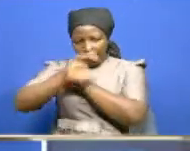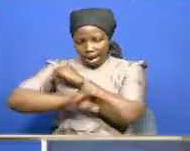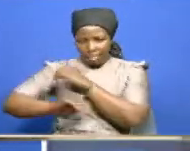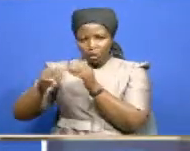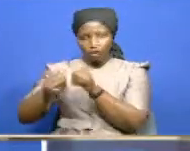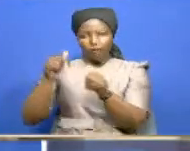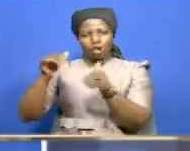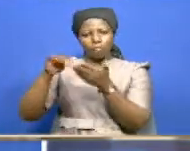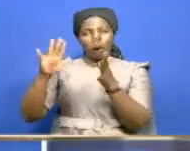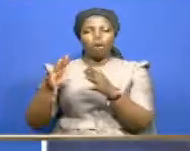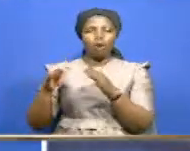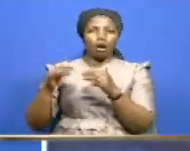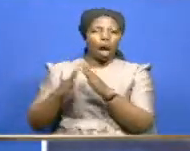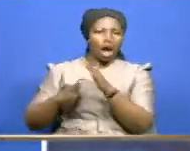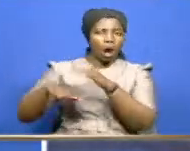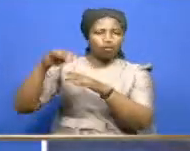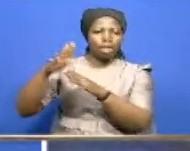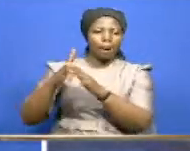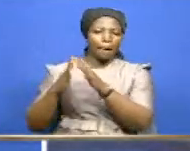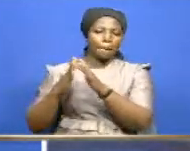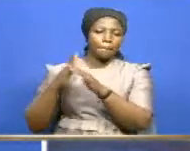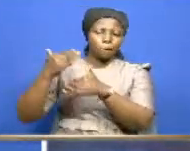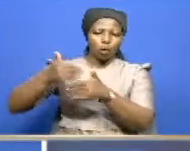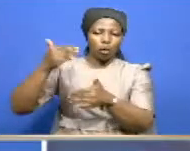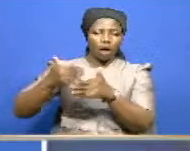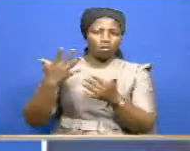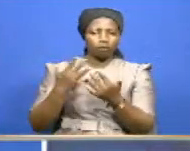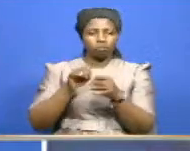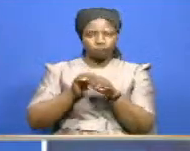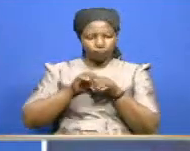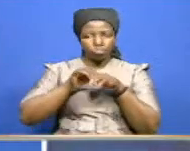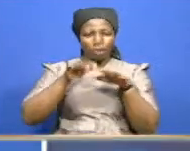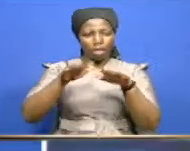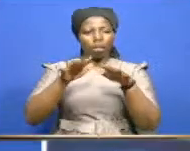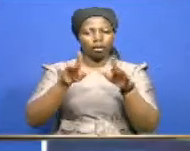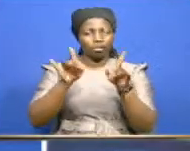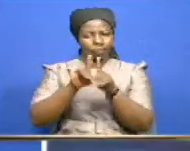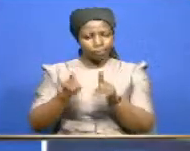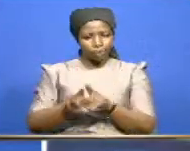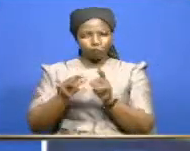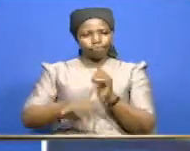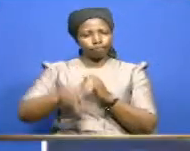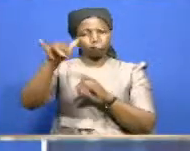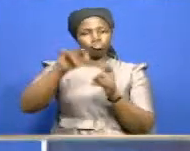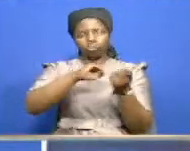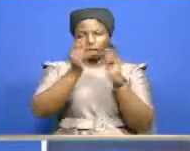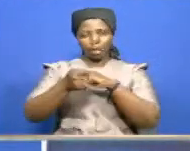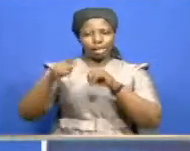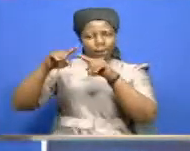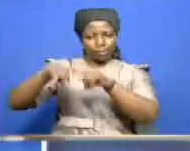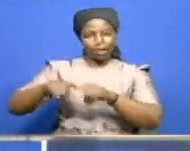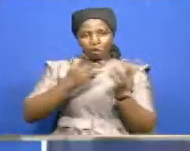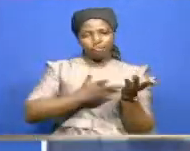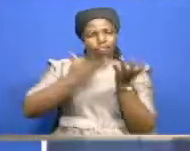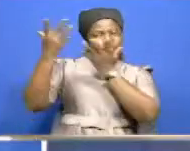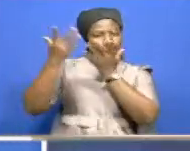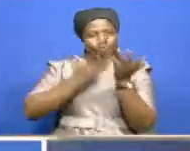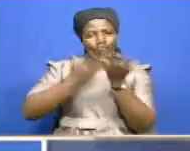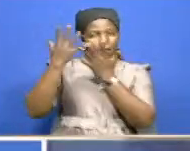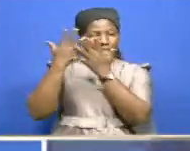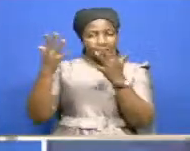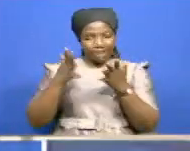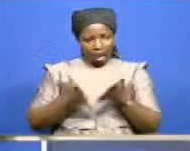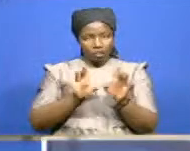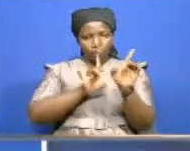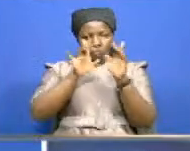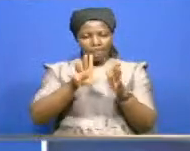spread. Airlines were then forced to readjust operations and depend on cargo transportation to stay afloat. Now, as passenger flights